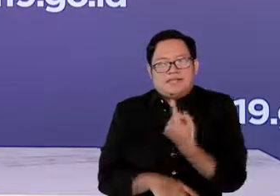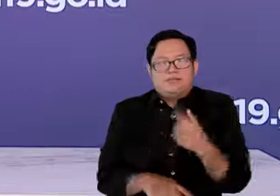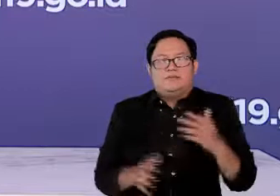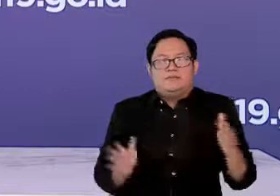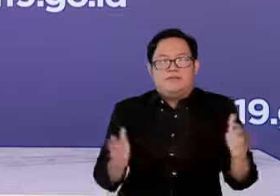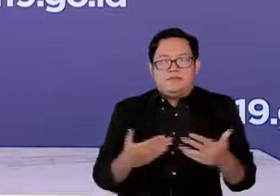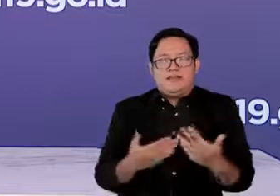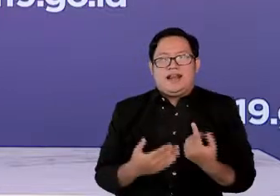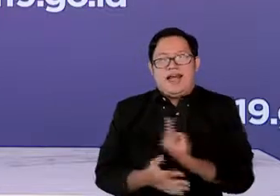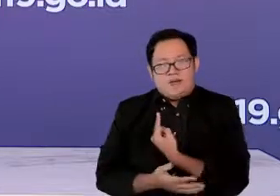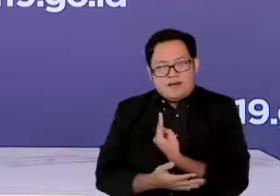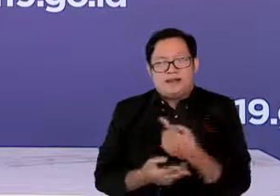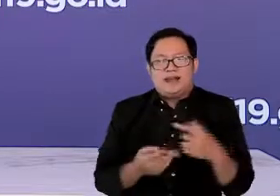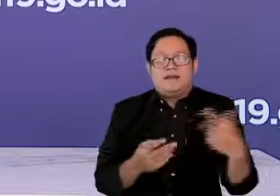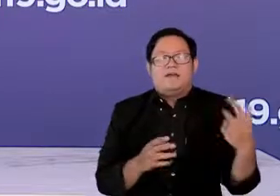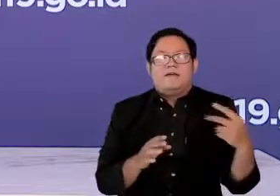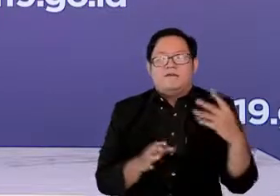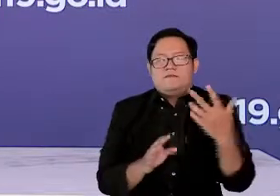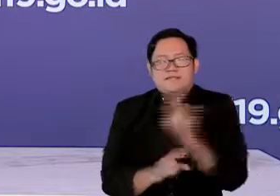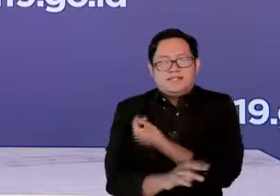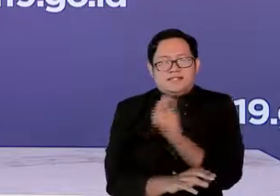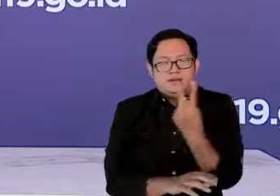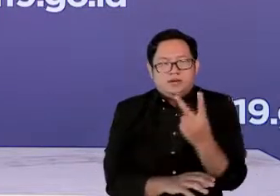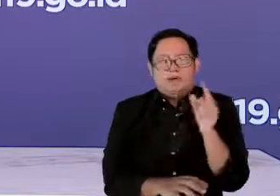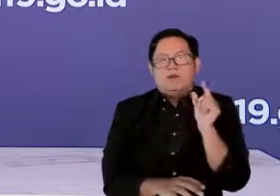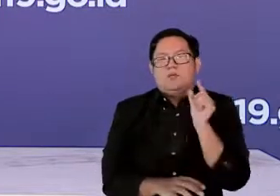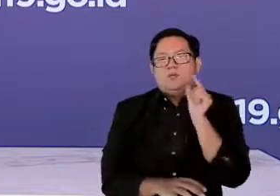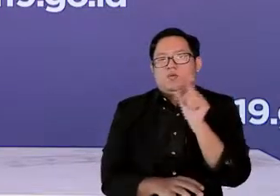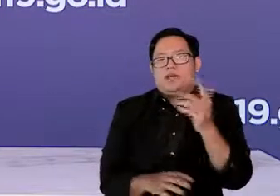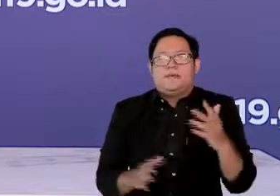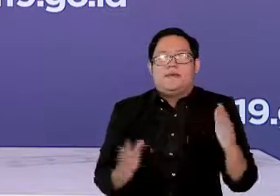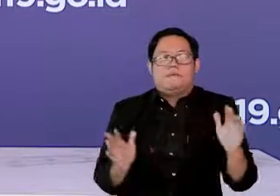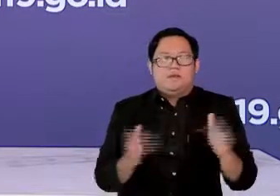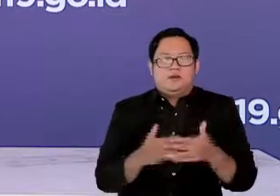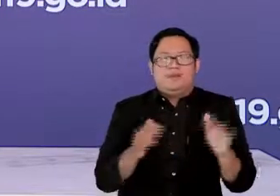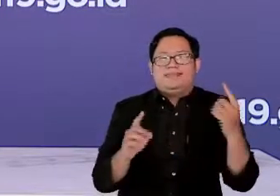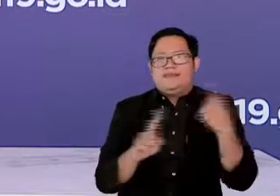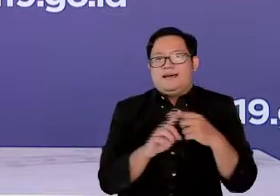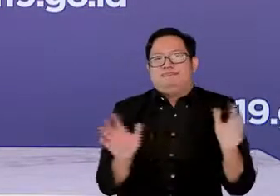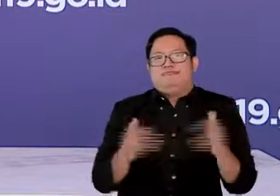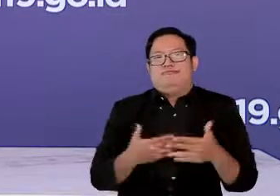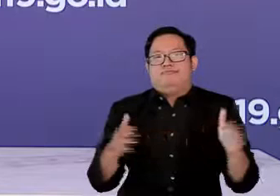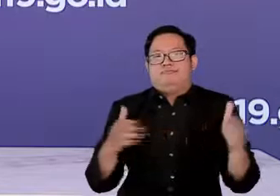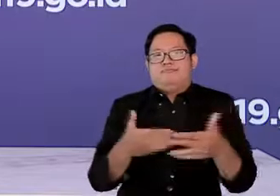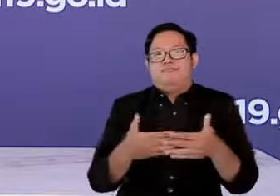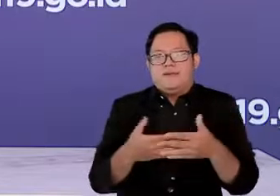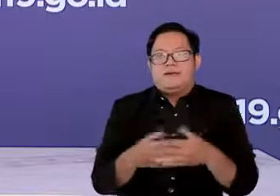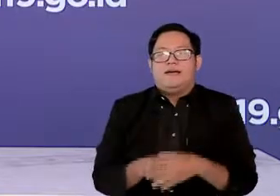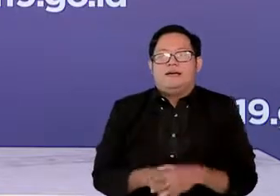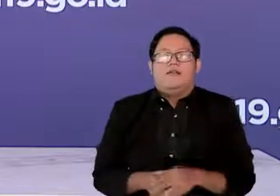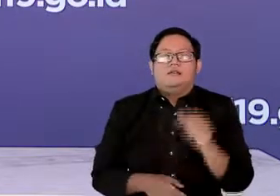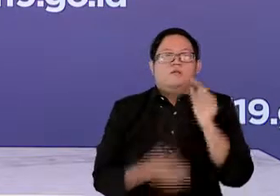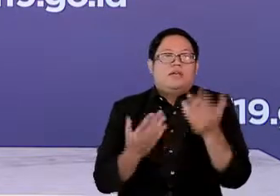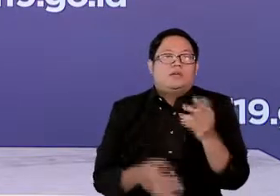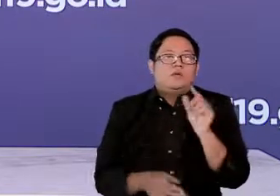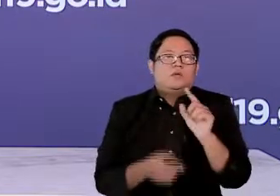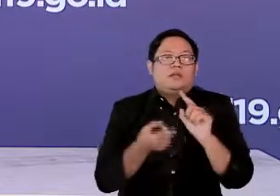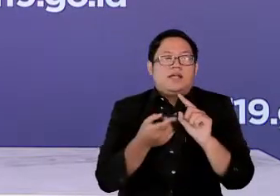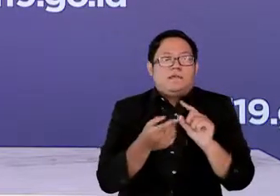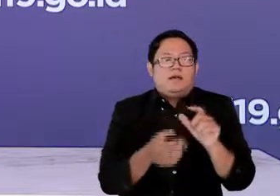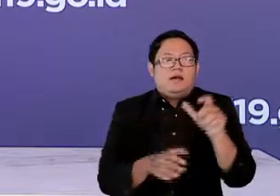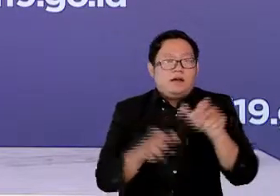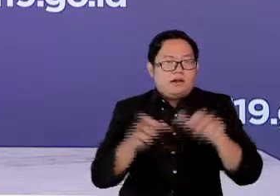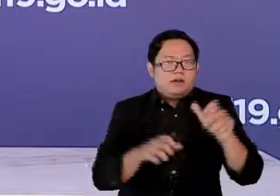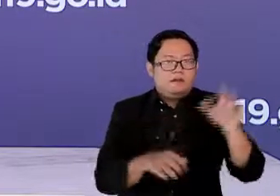the second dose. So we want to make sure that all people who are active and traveling or